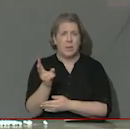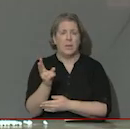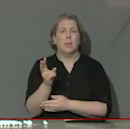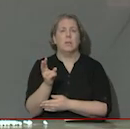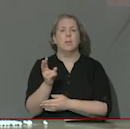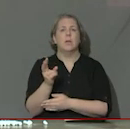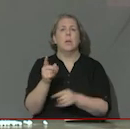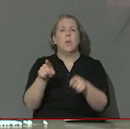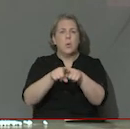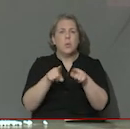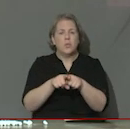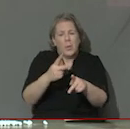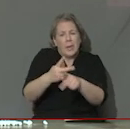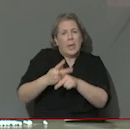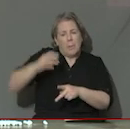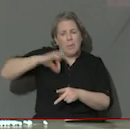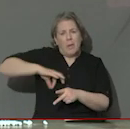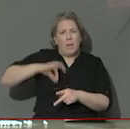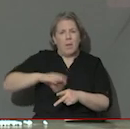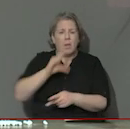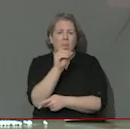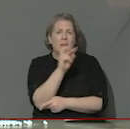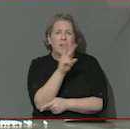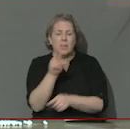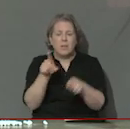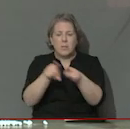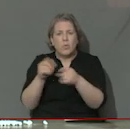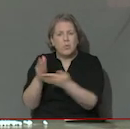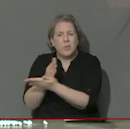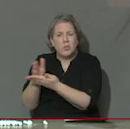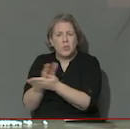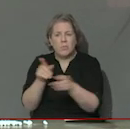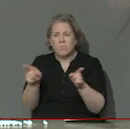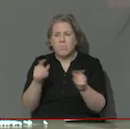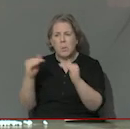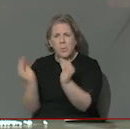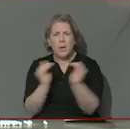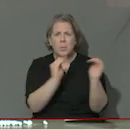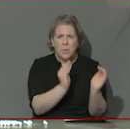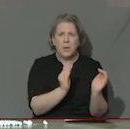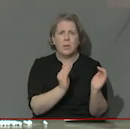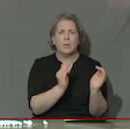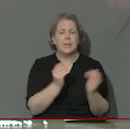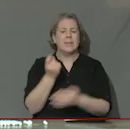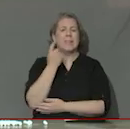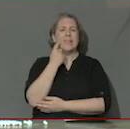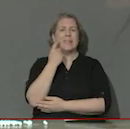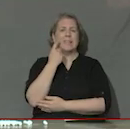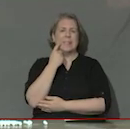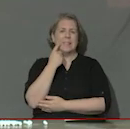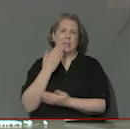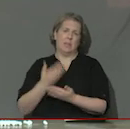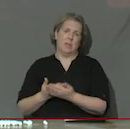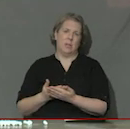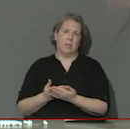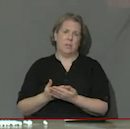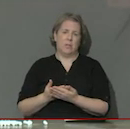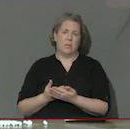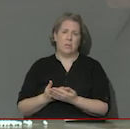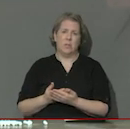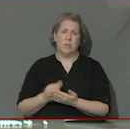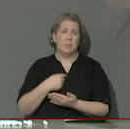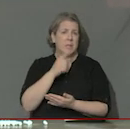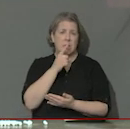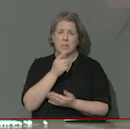retained income, the dividends and the shares bought back, put it in brackets. It makes it easier for the marker. I can tell you a lot